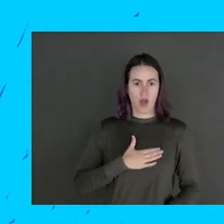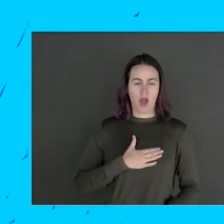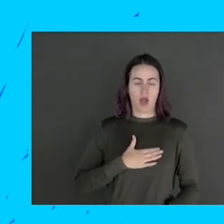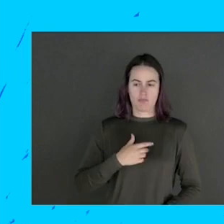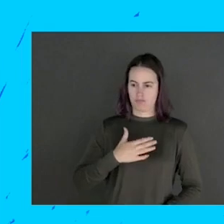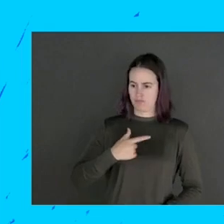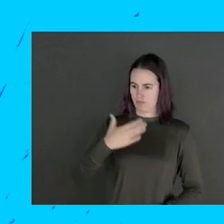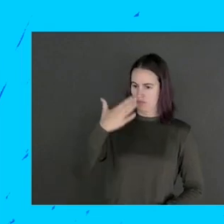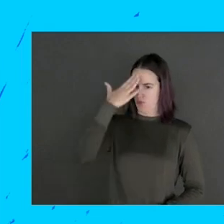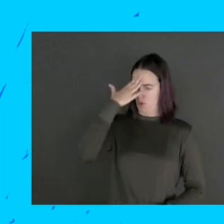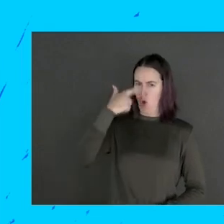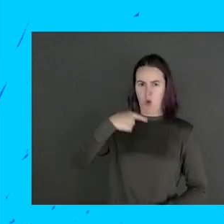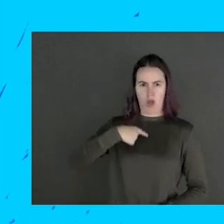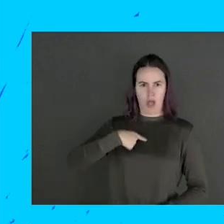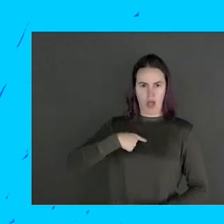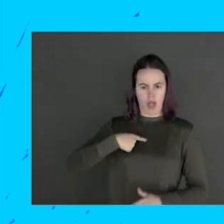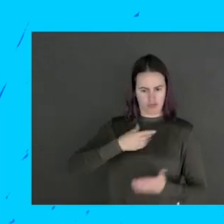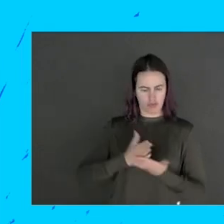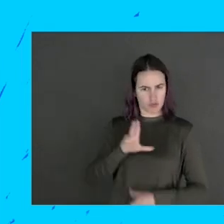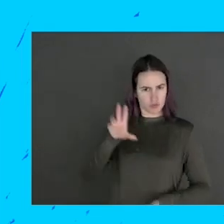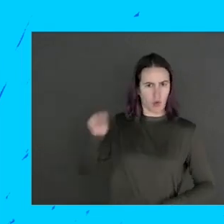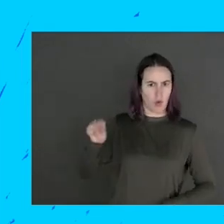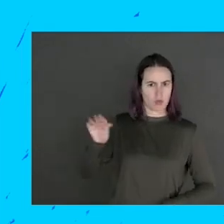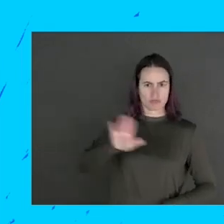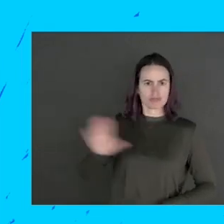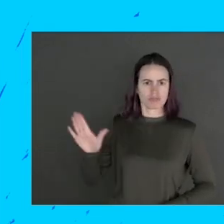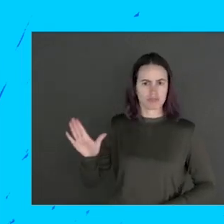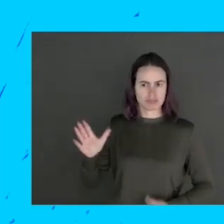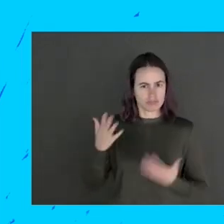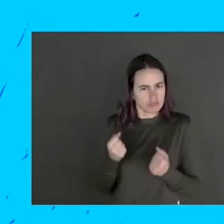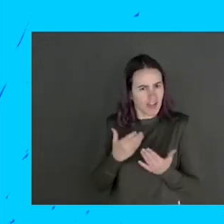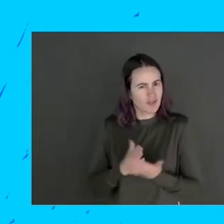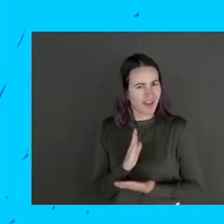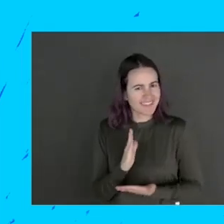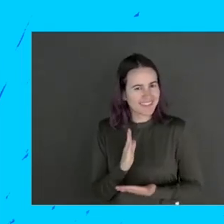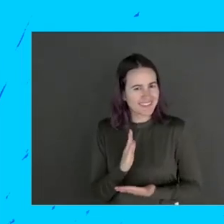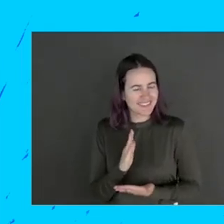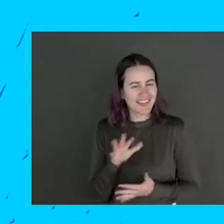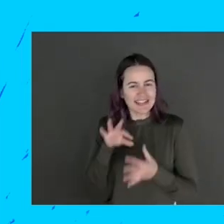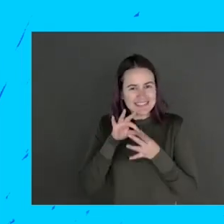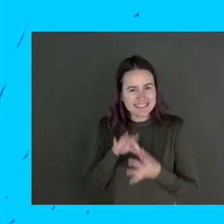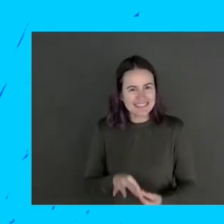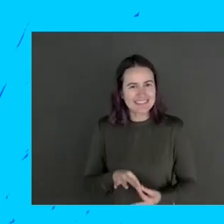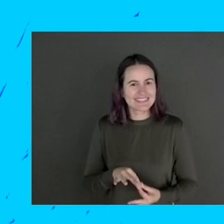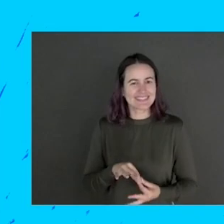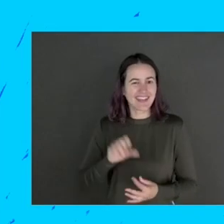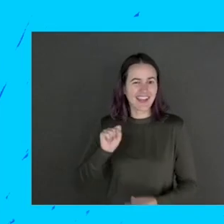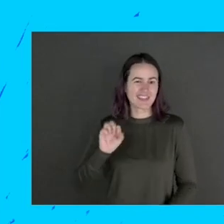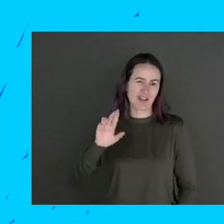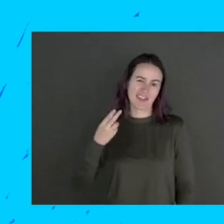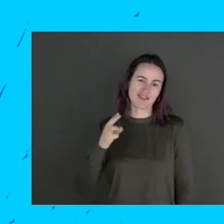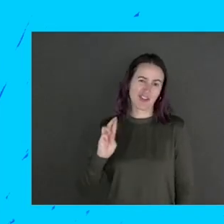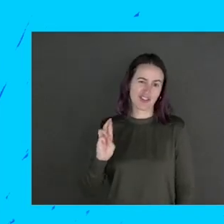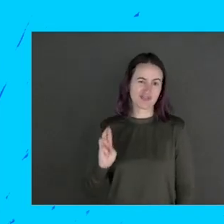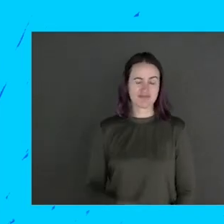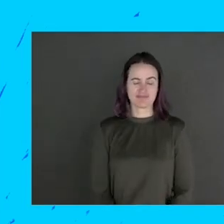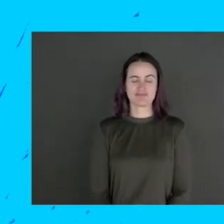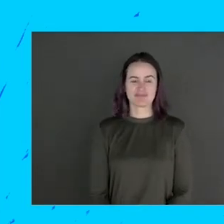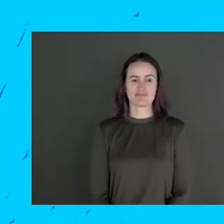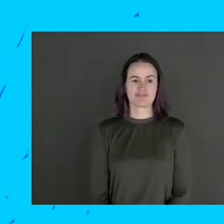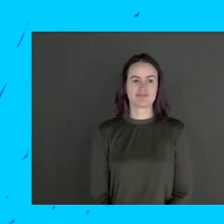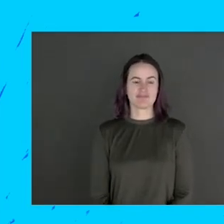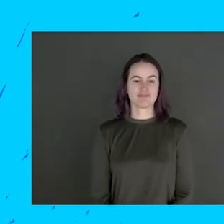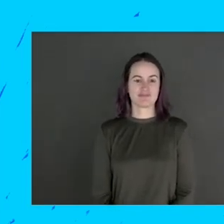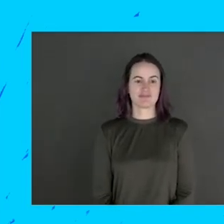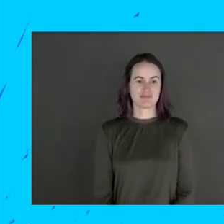when one wants to refuse, because these are all around social and sexual and reproductive rights. So, and we know from